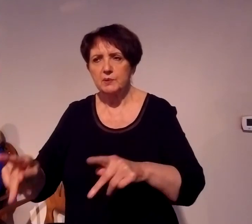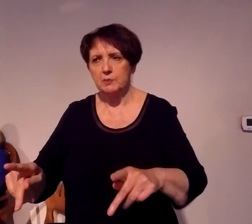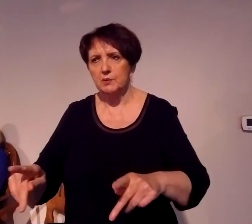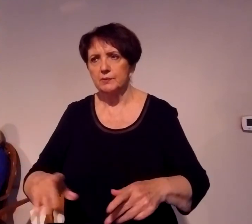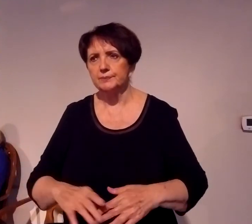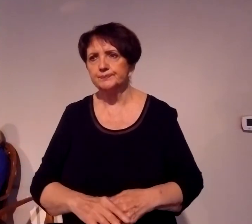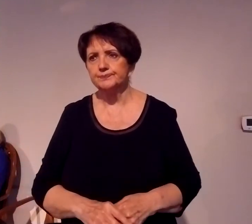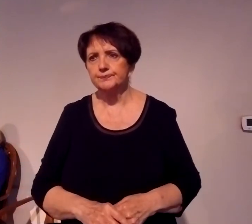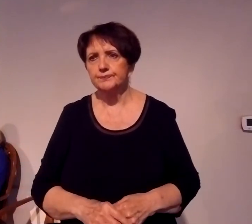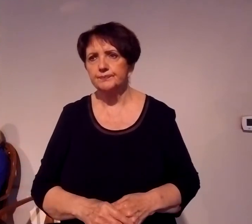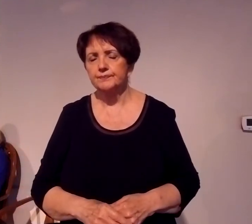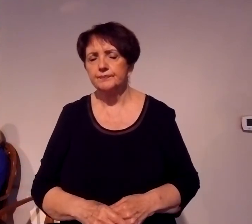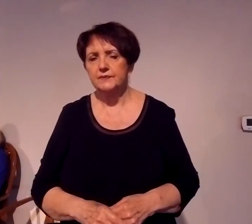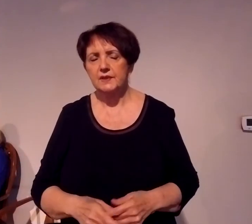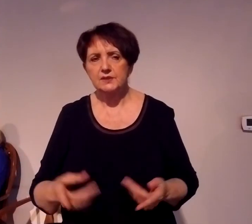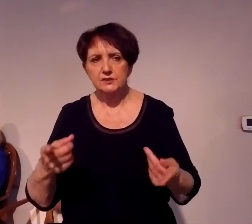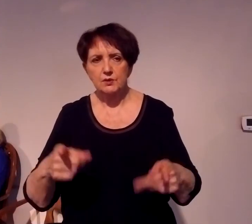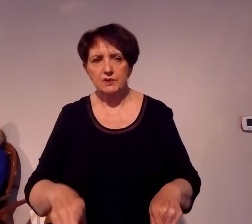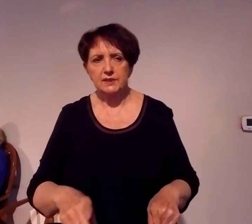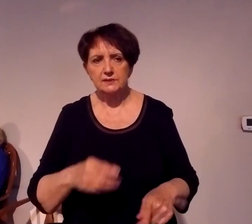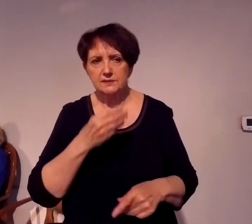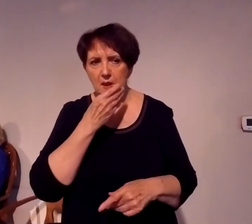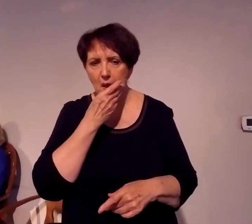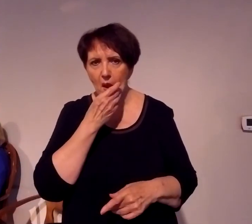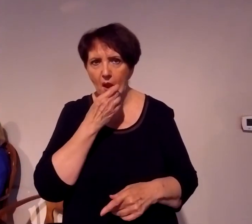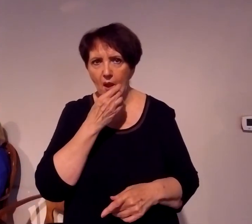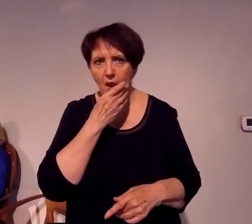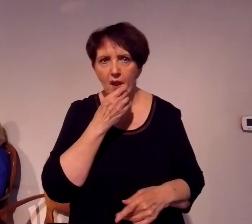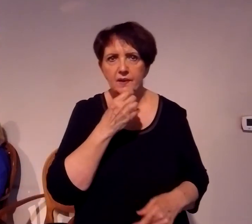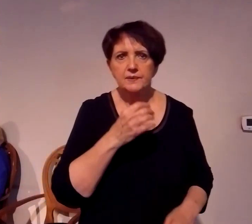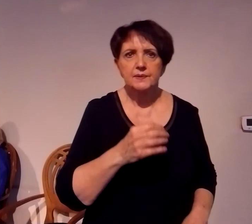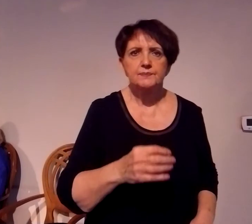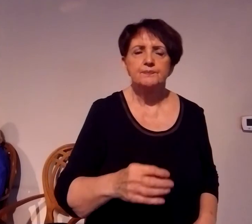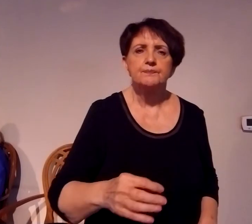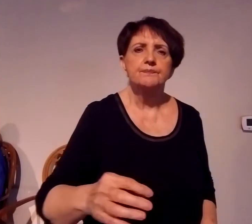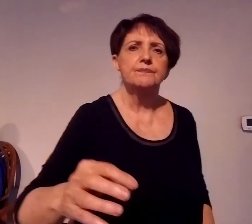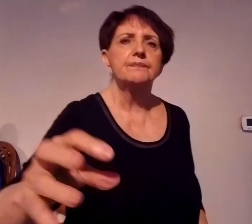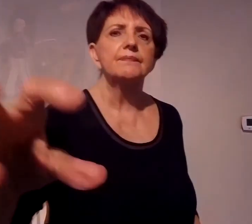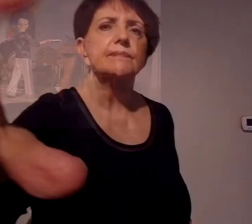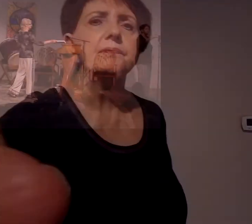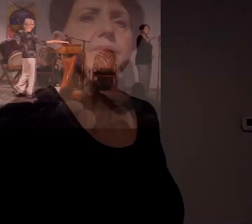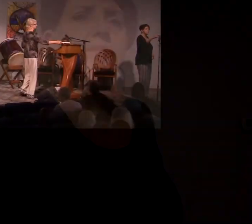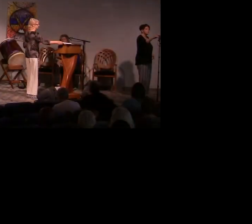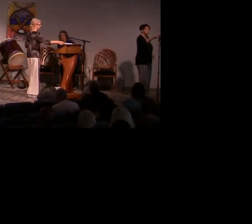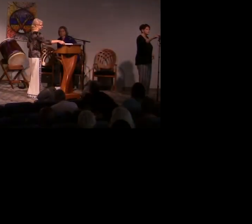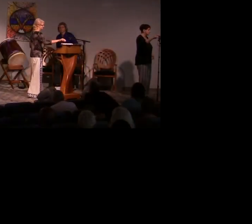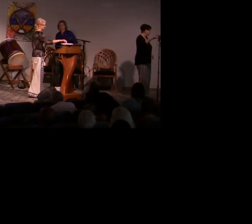And so it is.